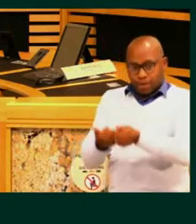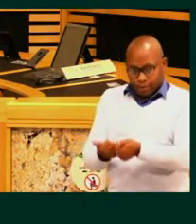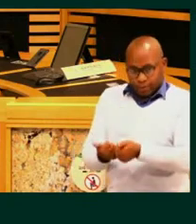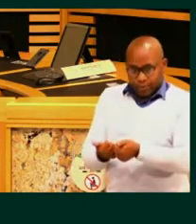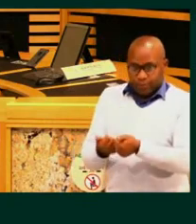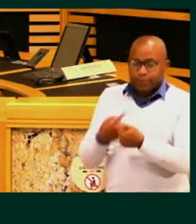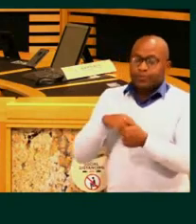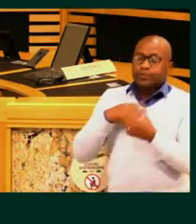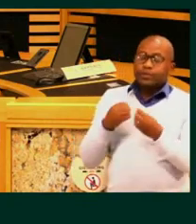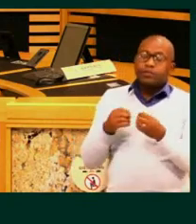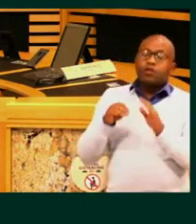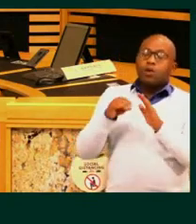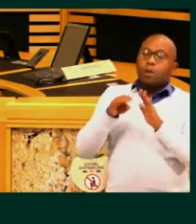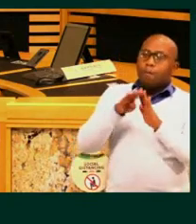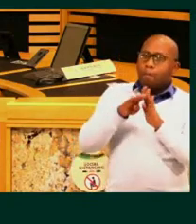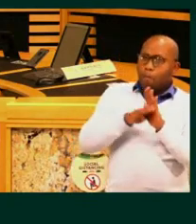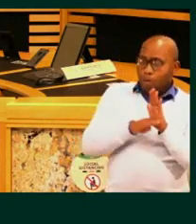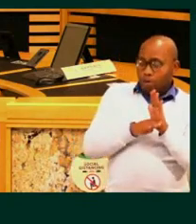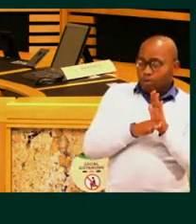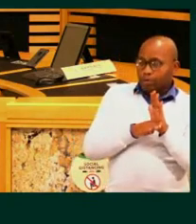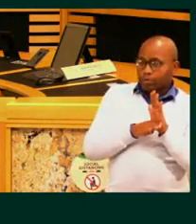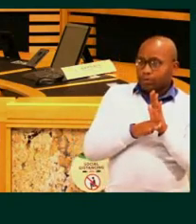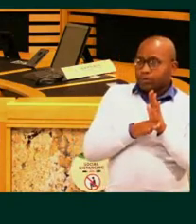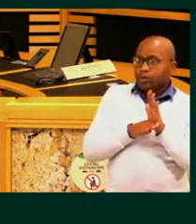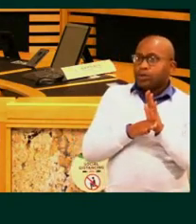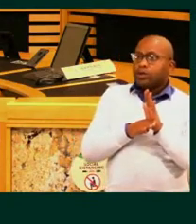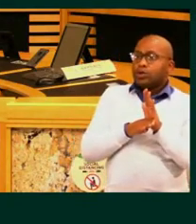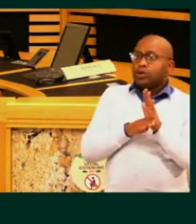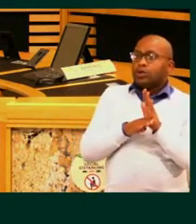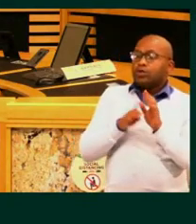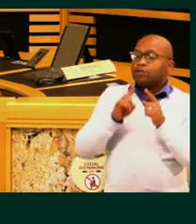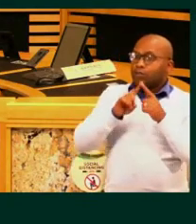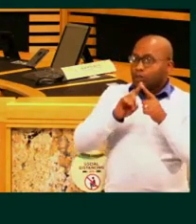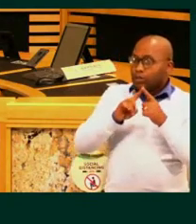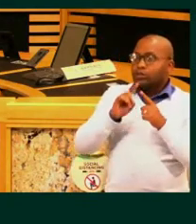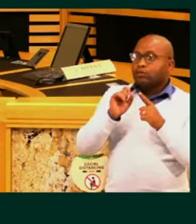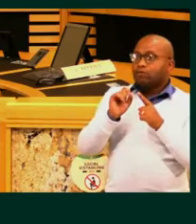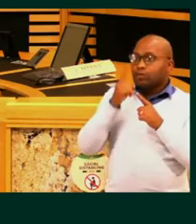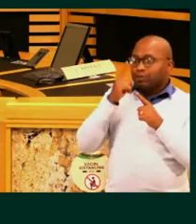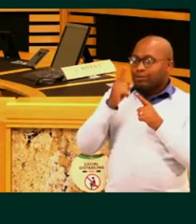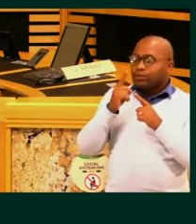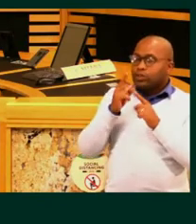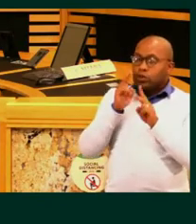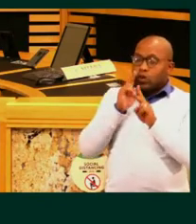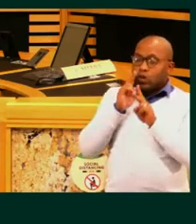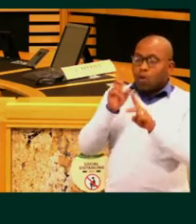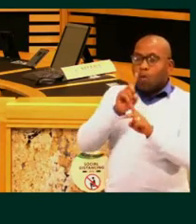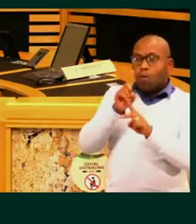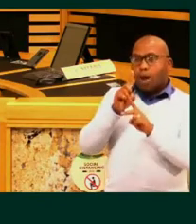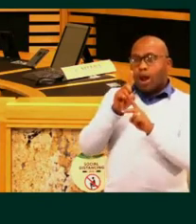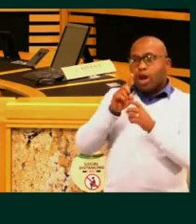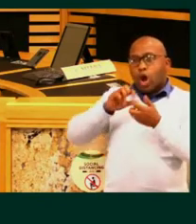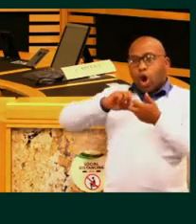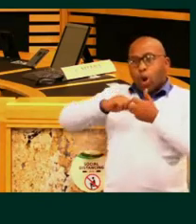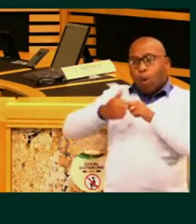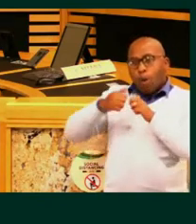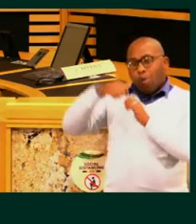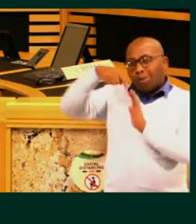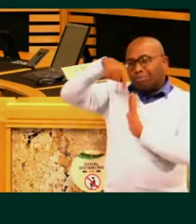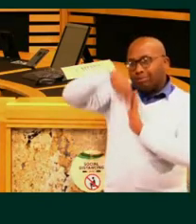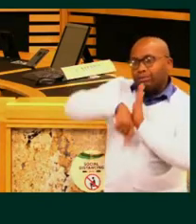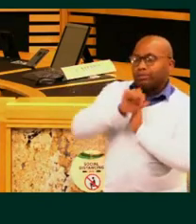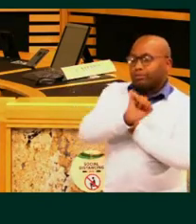violence perpetrators is crucial by addressing the root behavioral causes and aiding survivors in their so